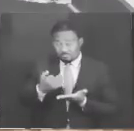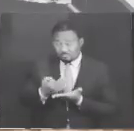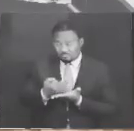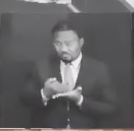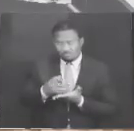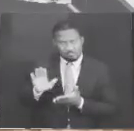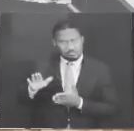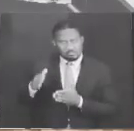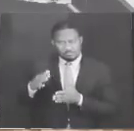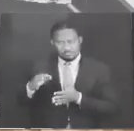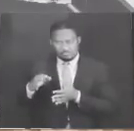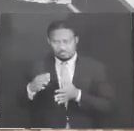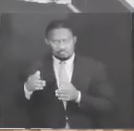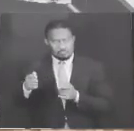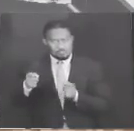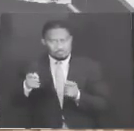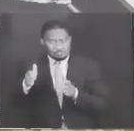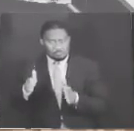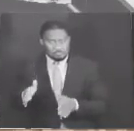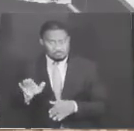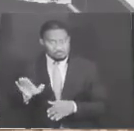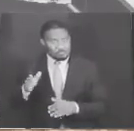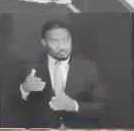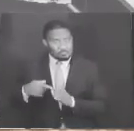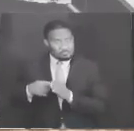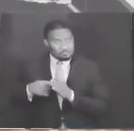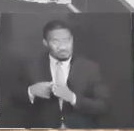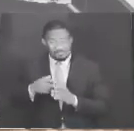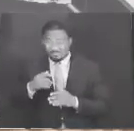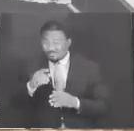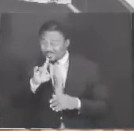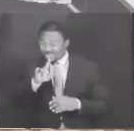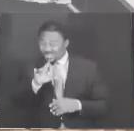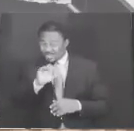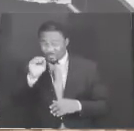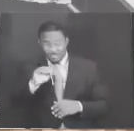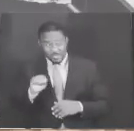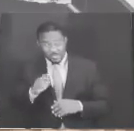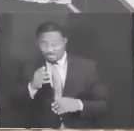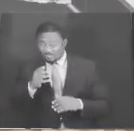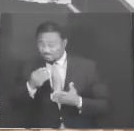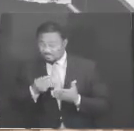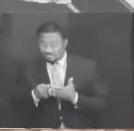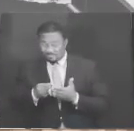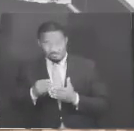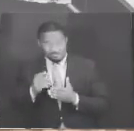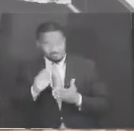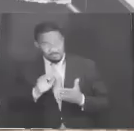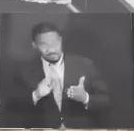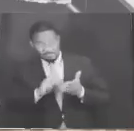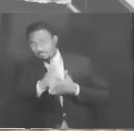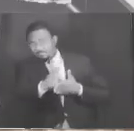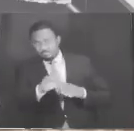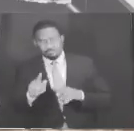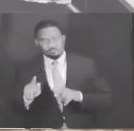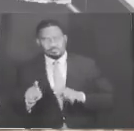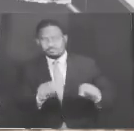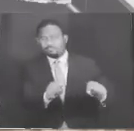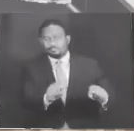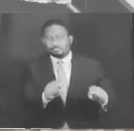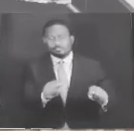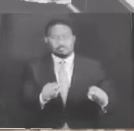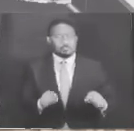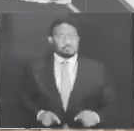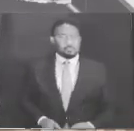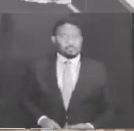80% of this amount is transferred directly to the assemblies without fail, and expenditure returns submitted to the Ministry of